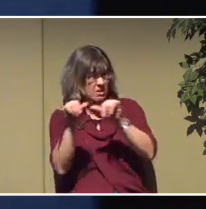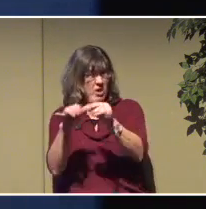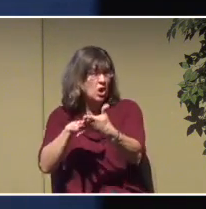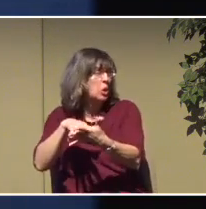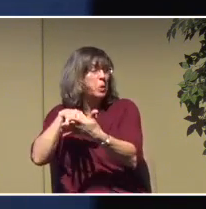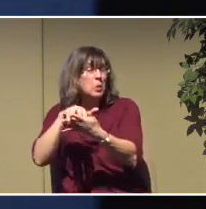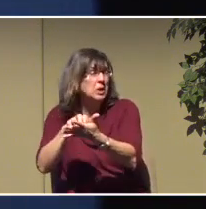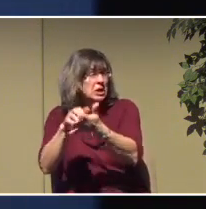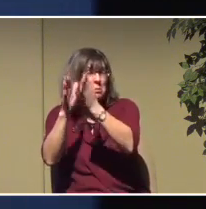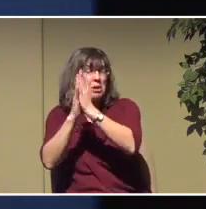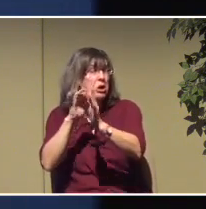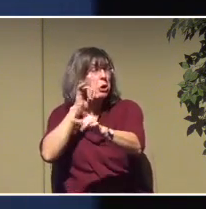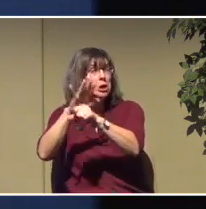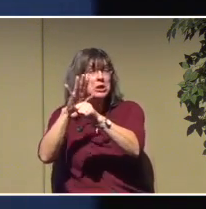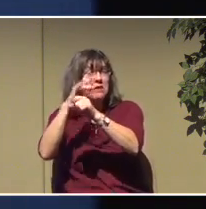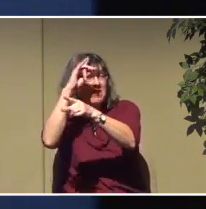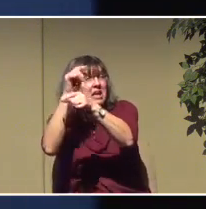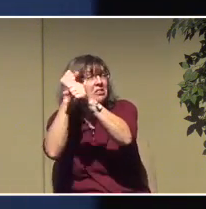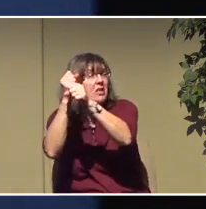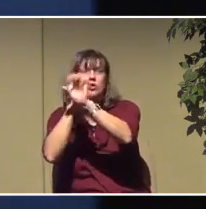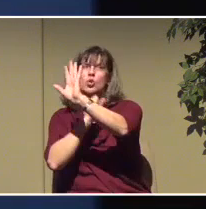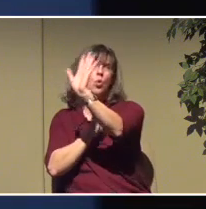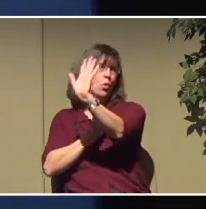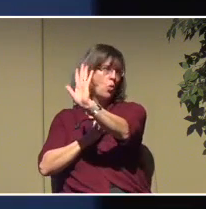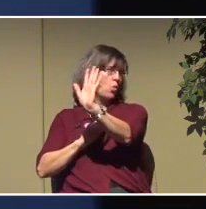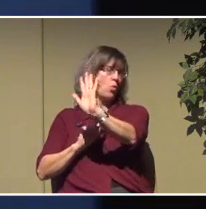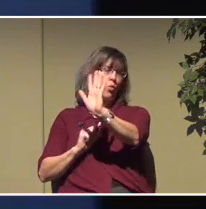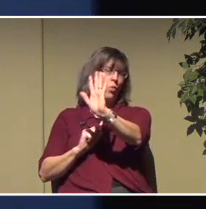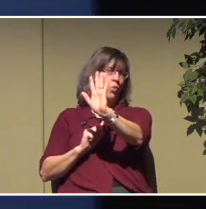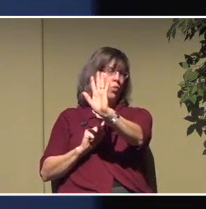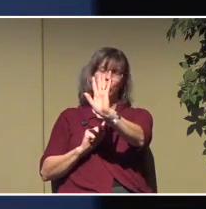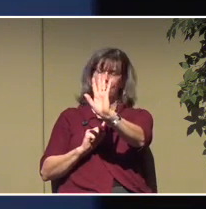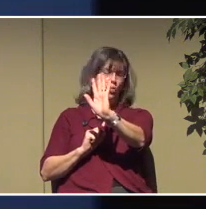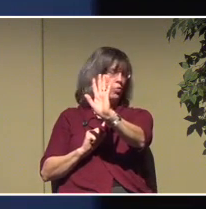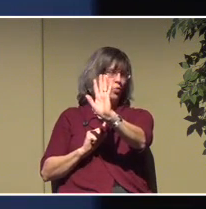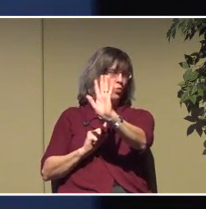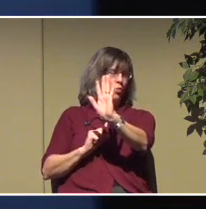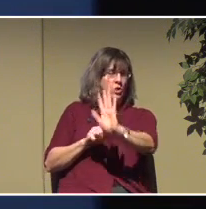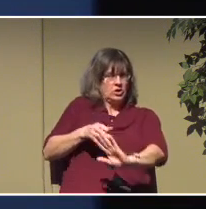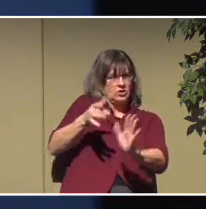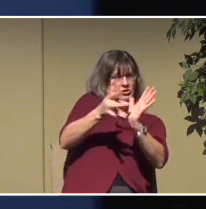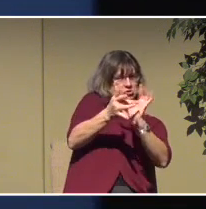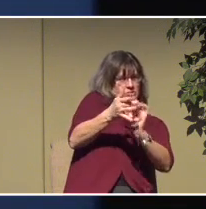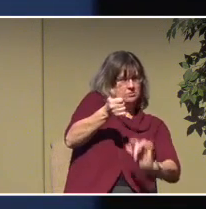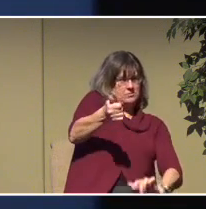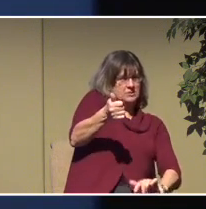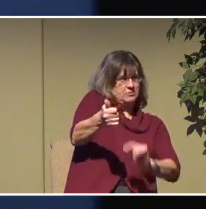This is him being in relationship, child to the Father, the Son.